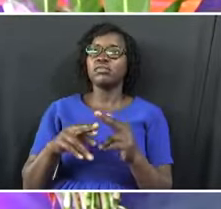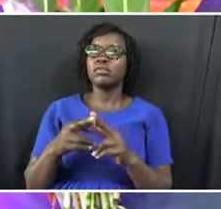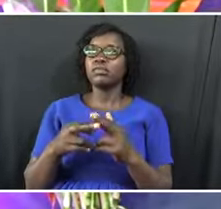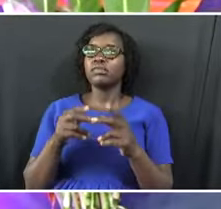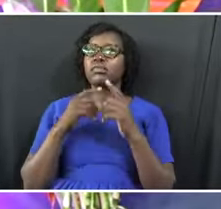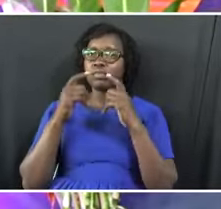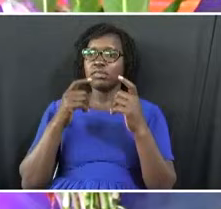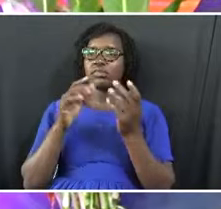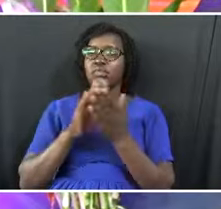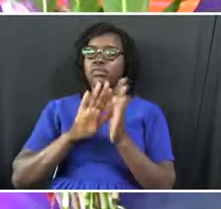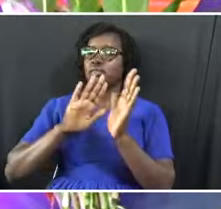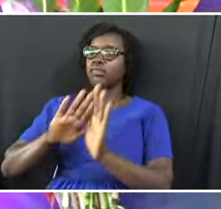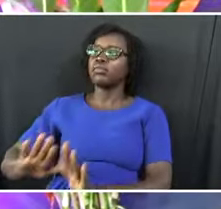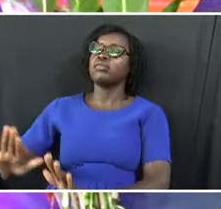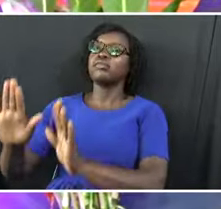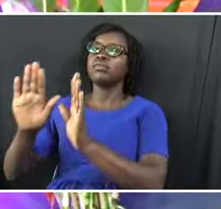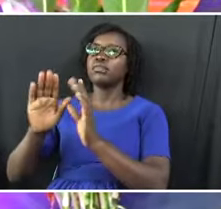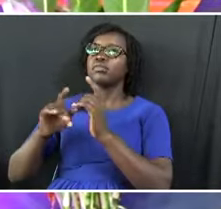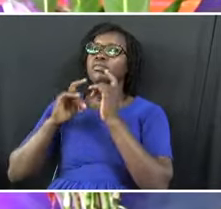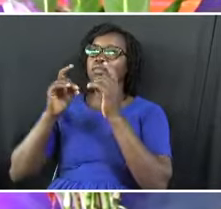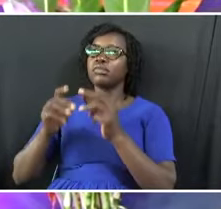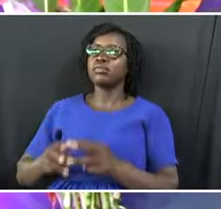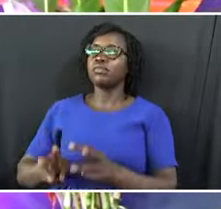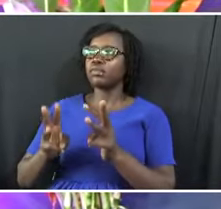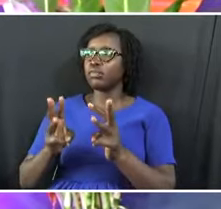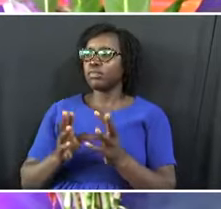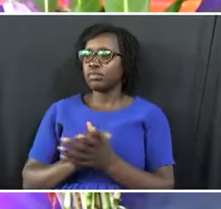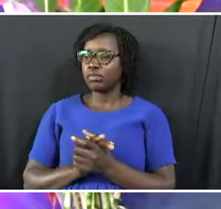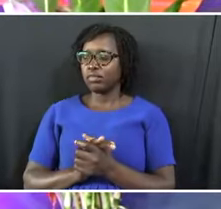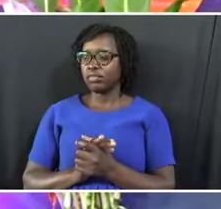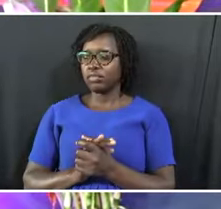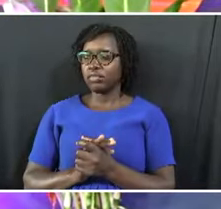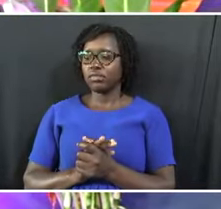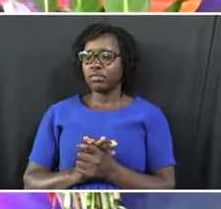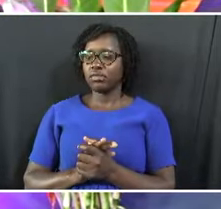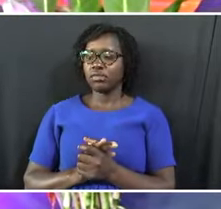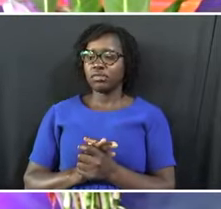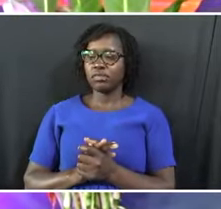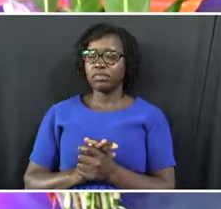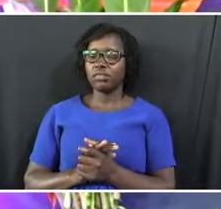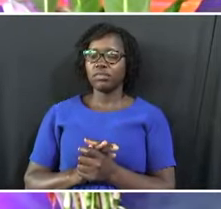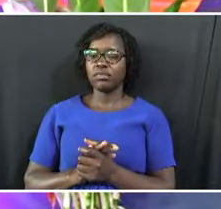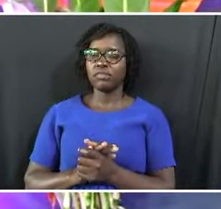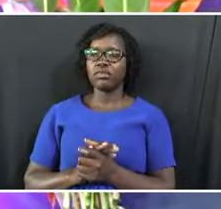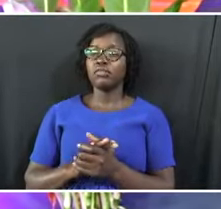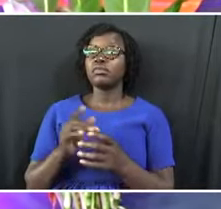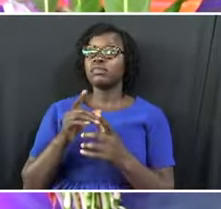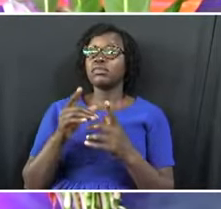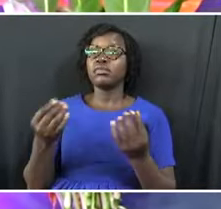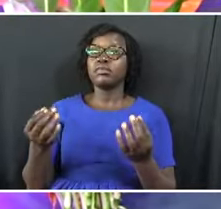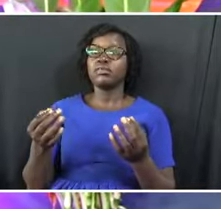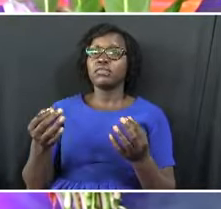turn from their sinful ways. Wrong way for acceptance.